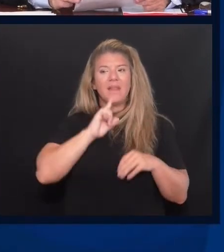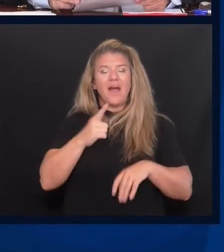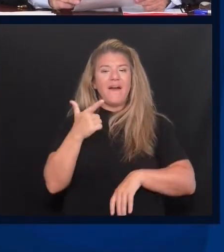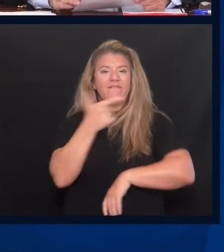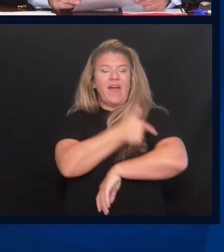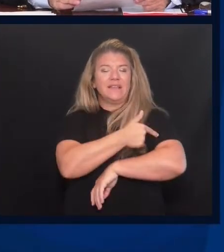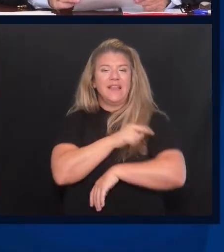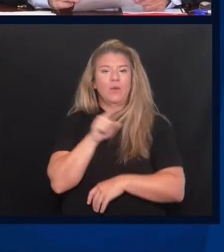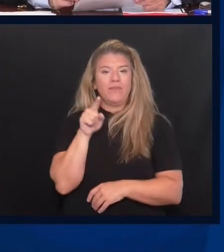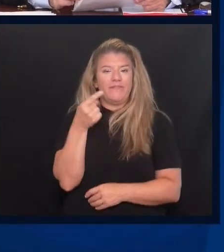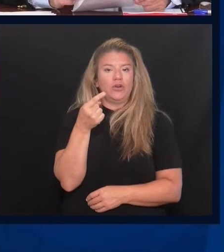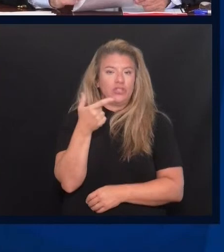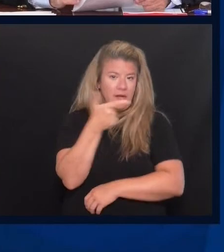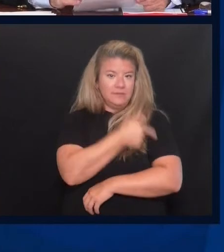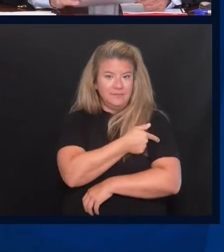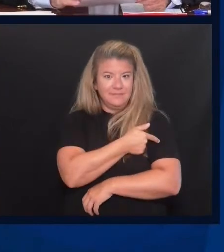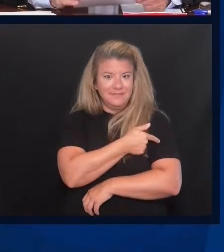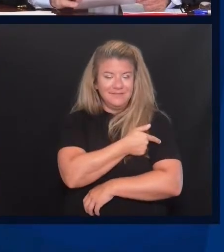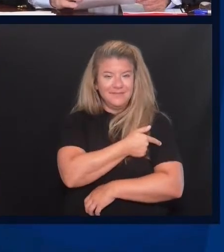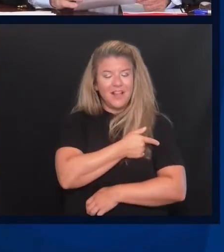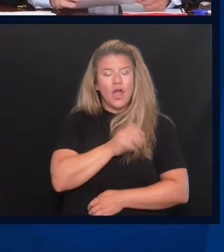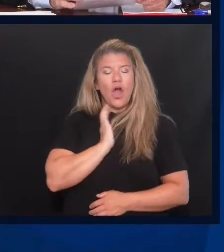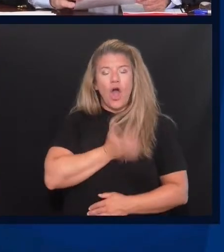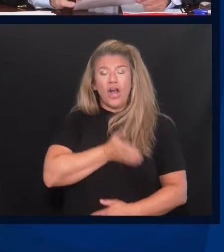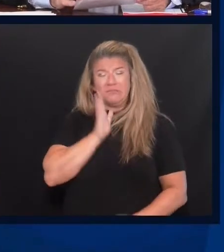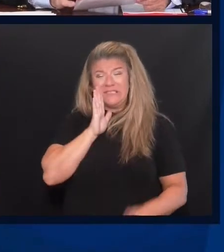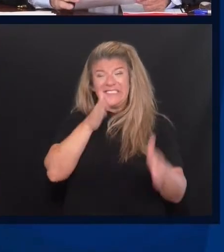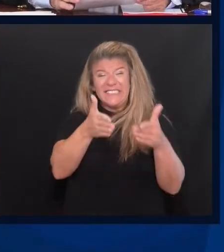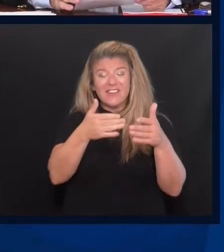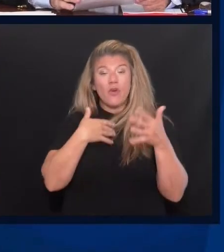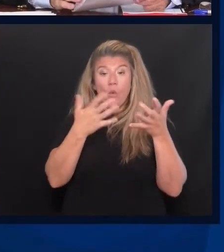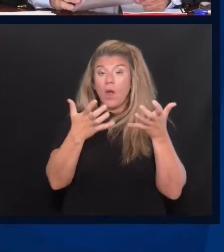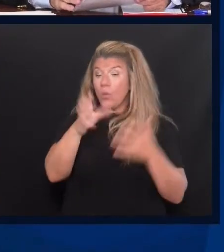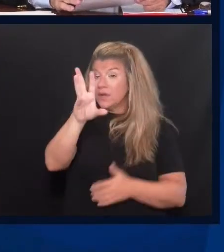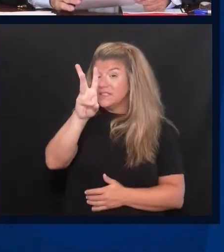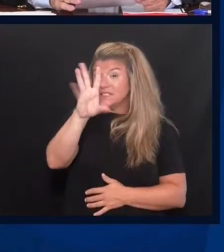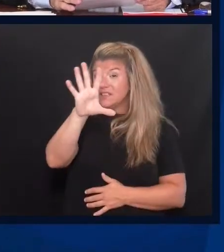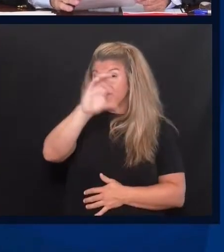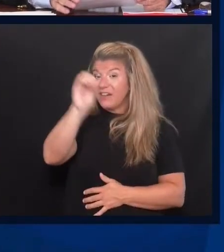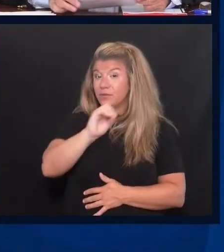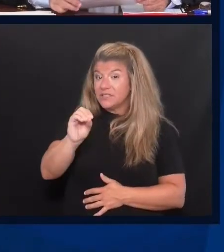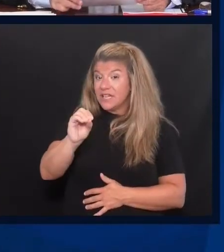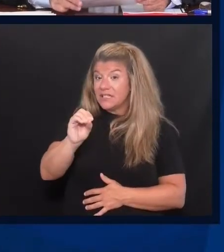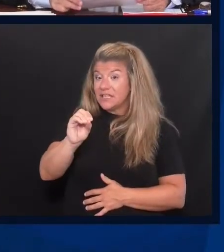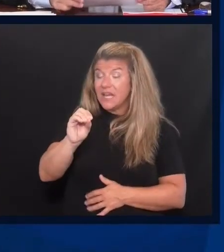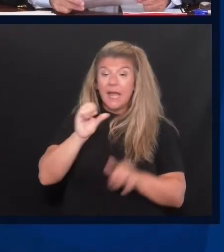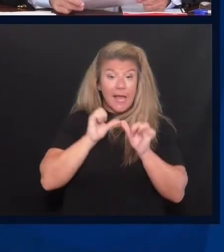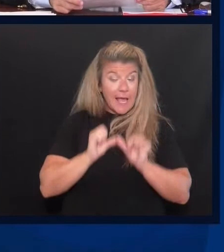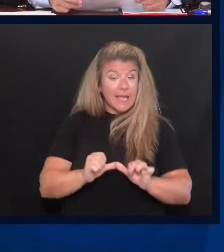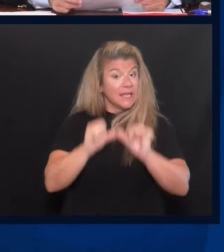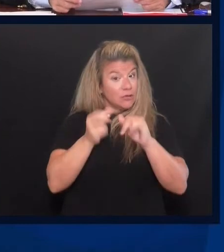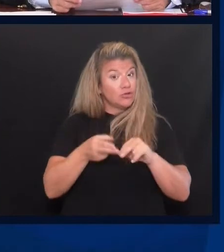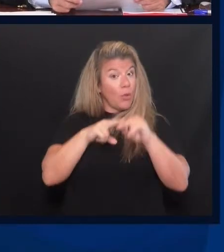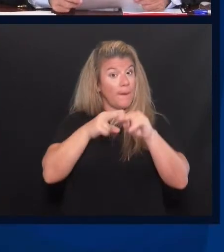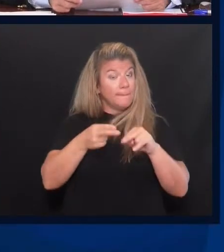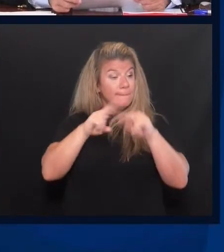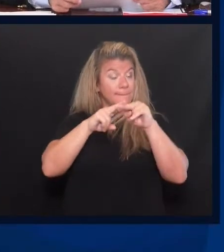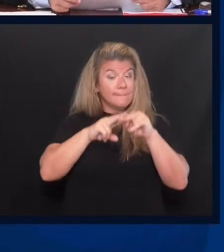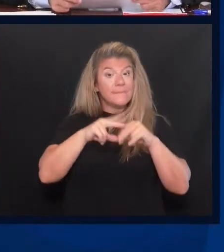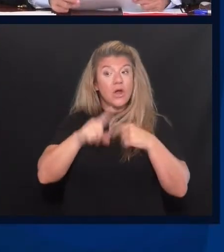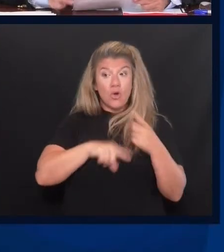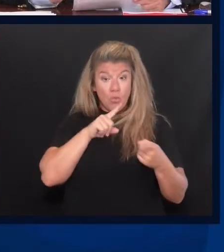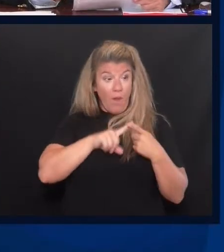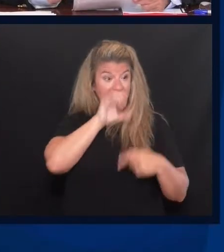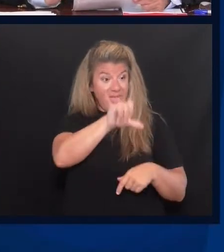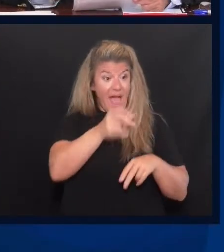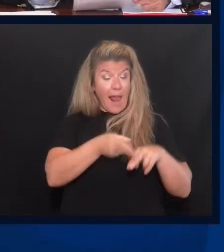with the first shot. We're targeting and we're trying to shoot towards 65%. It continues to go up, and as it continues to